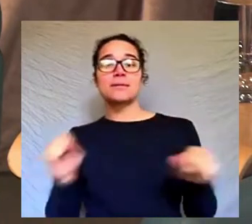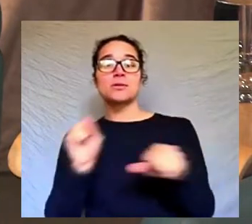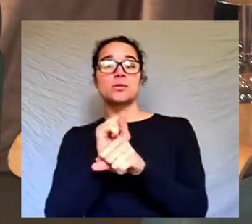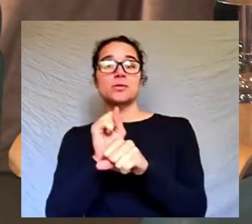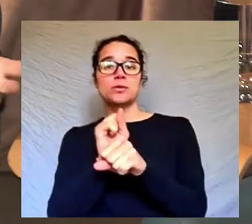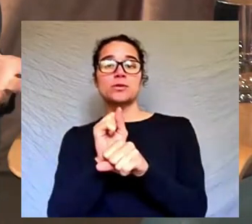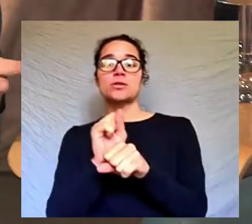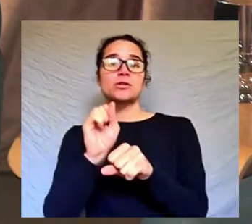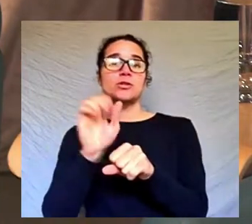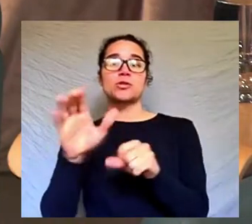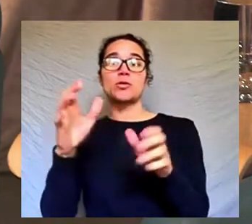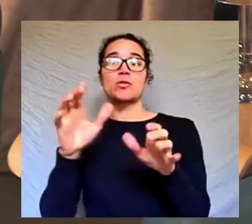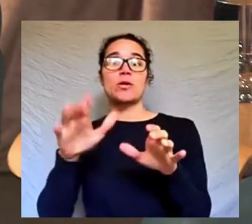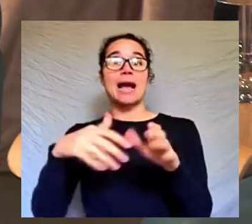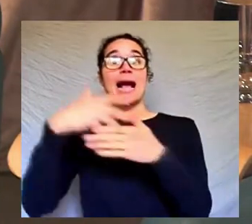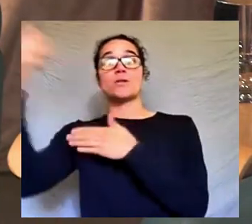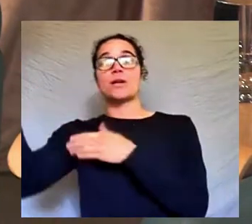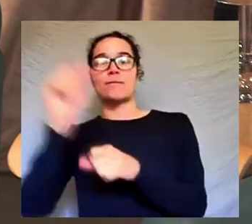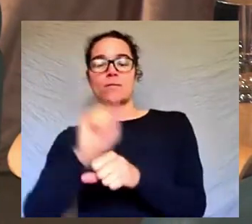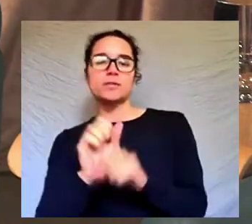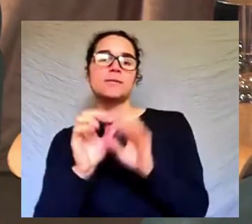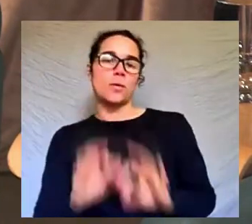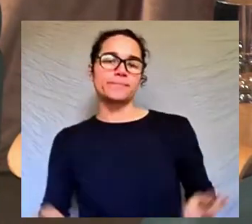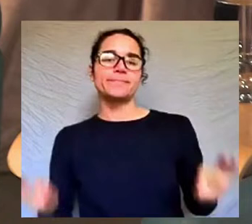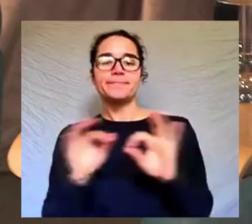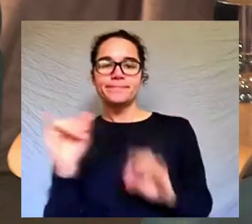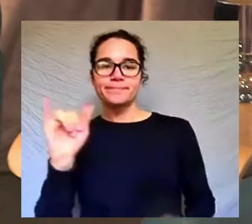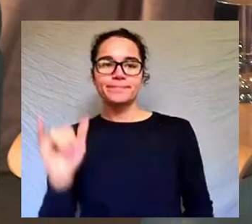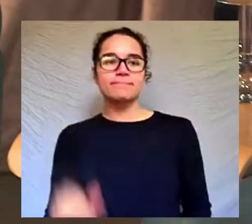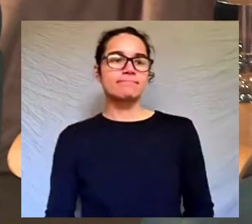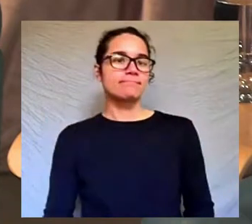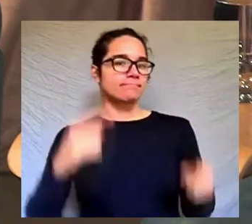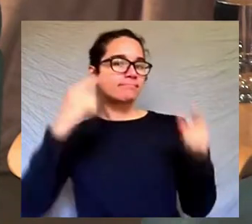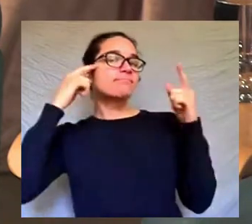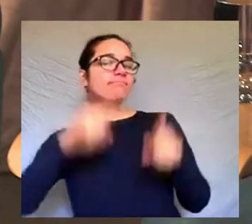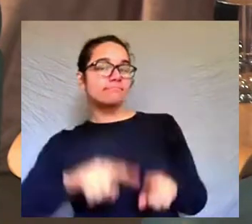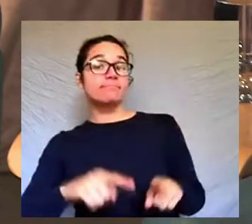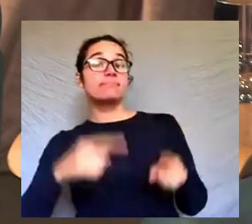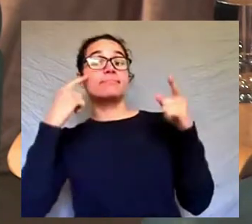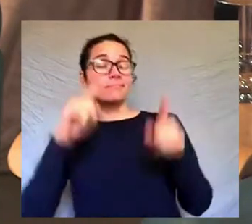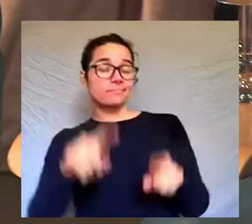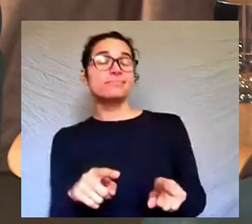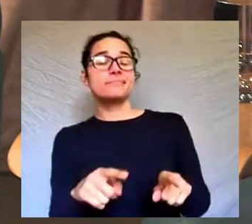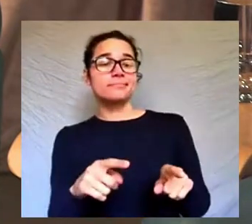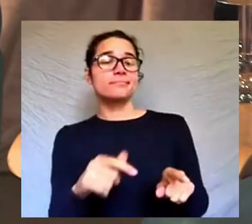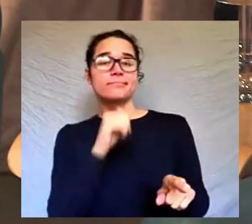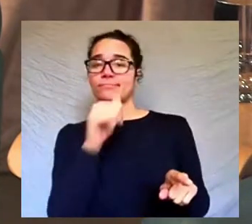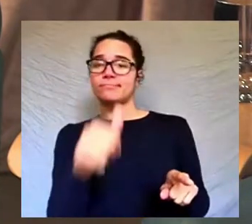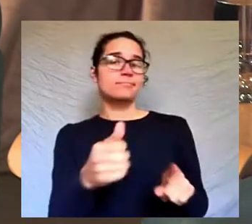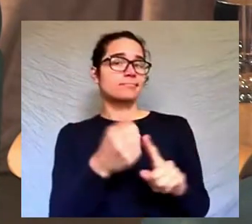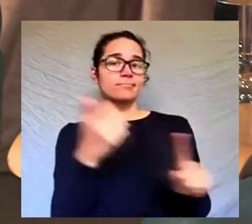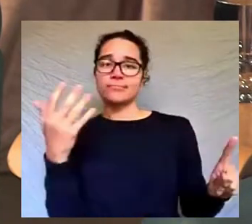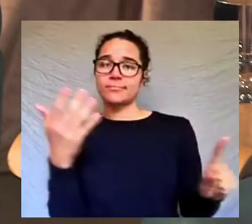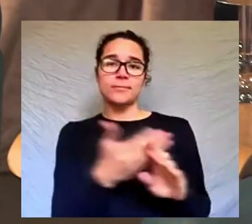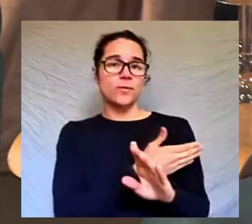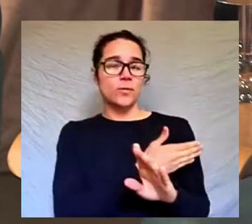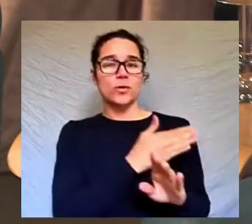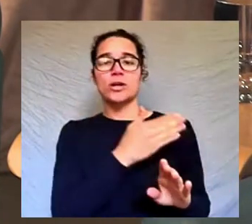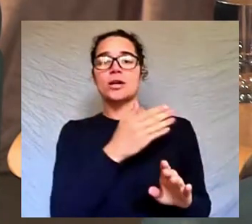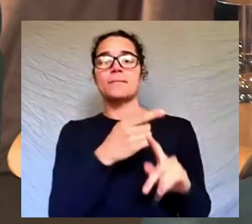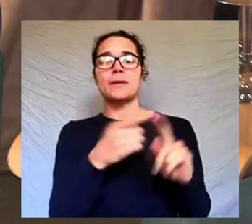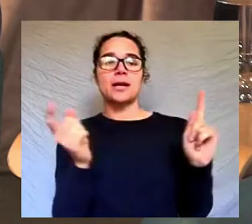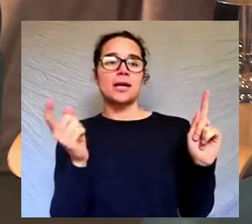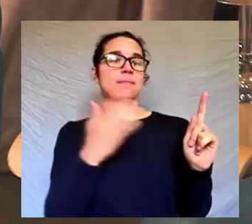agree. I agree. And we didn't talk about this in advance, but my answer would in many ways track